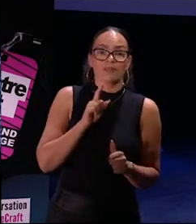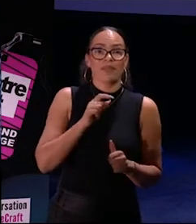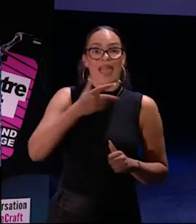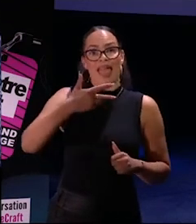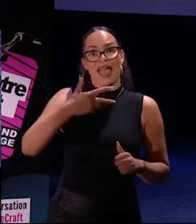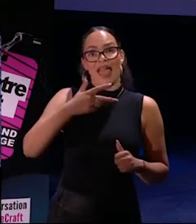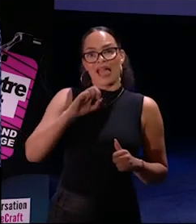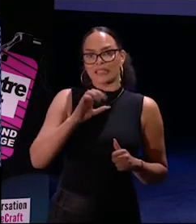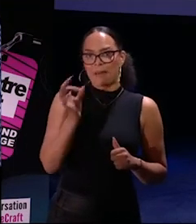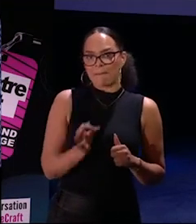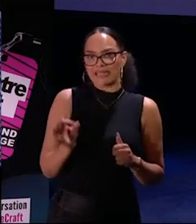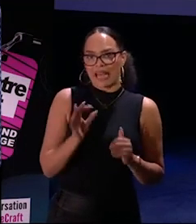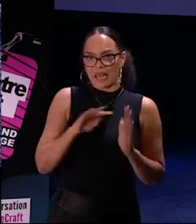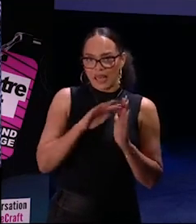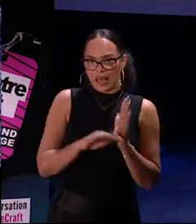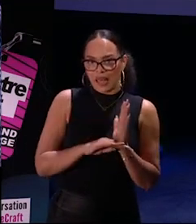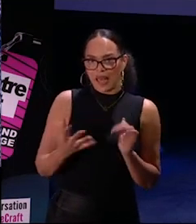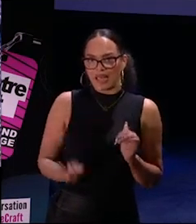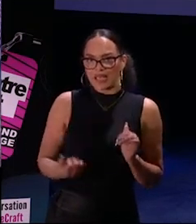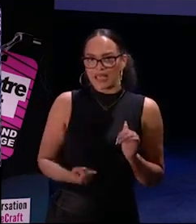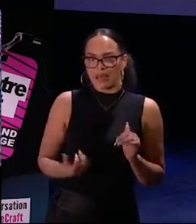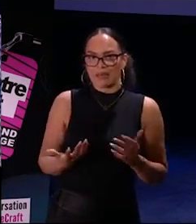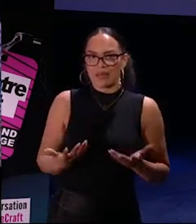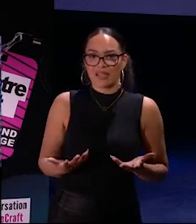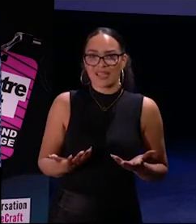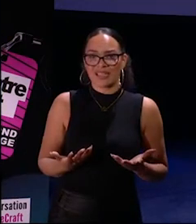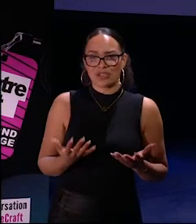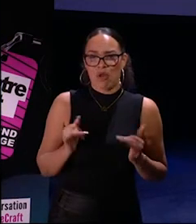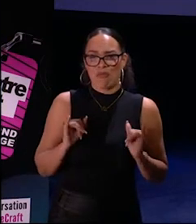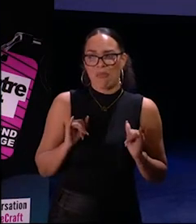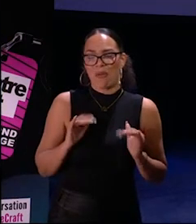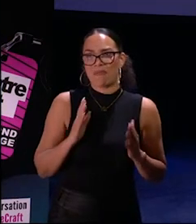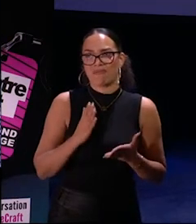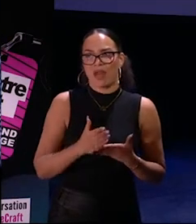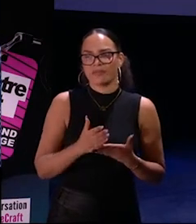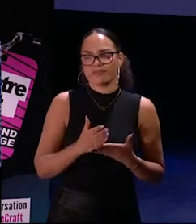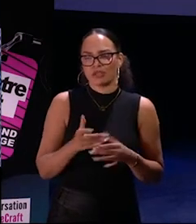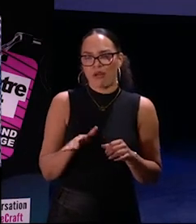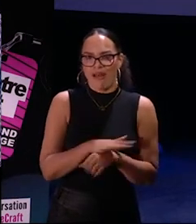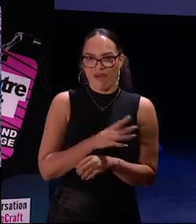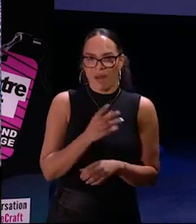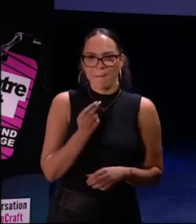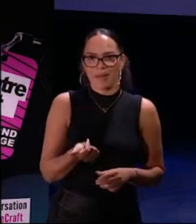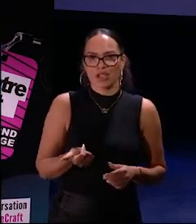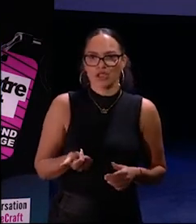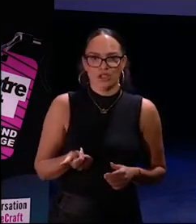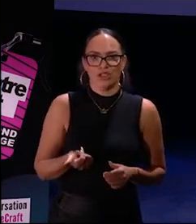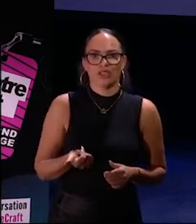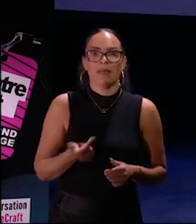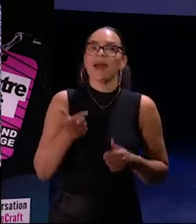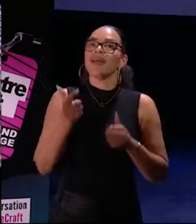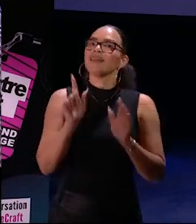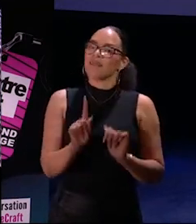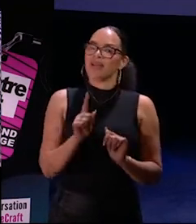80% of a low income is, don't want to be horrible, but it doesn't actually cover everything. So, but it's better